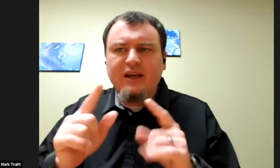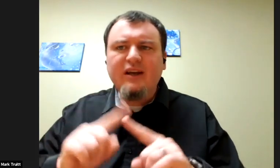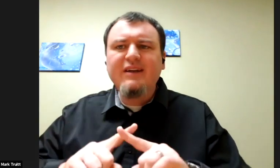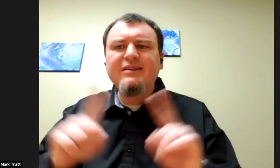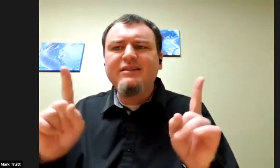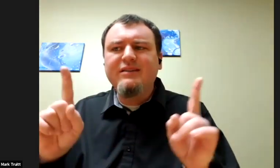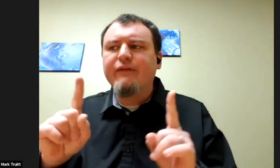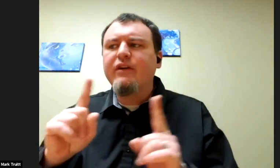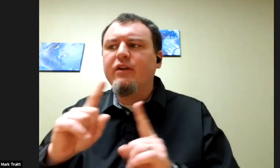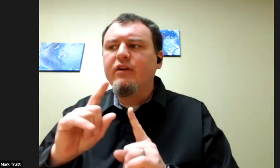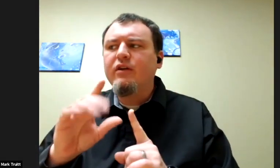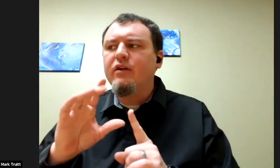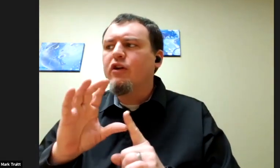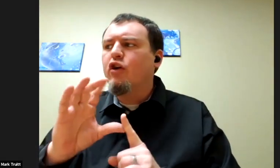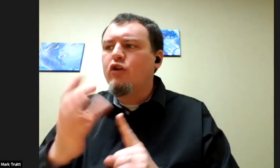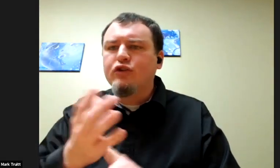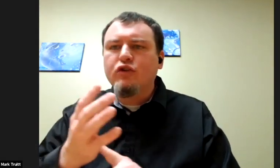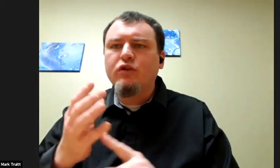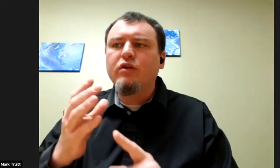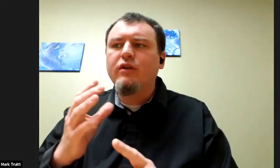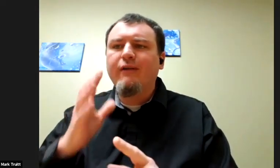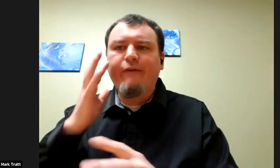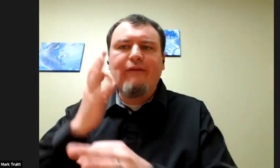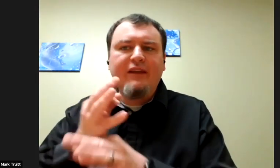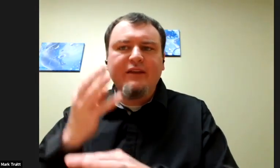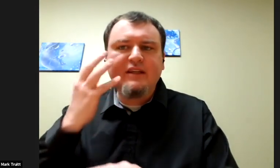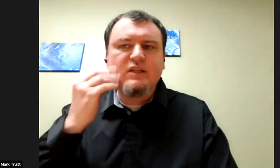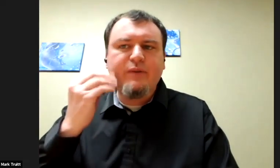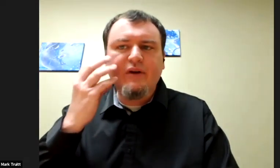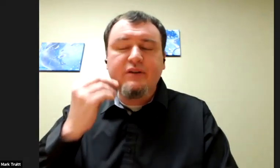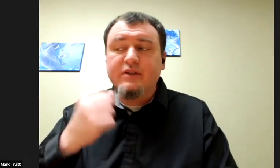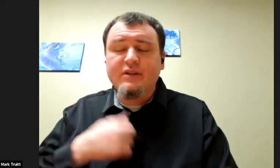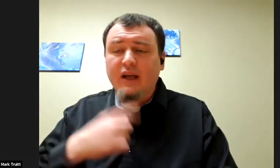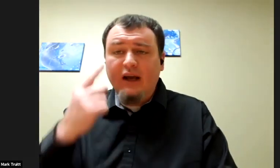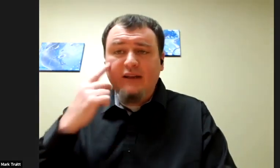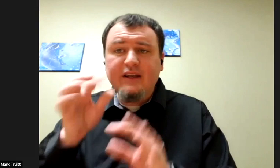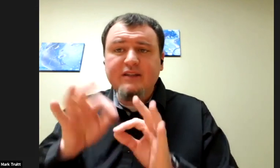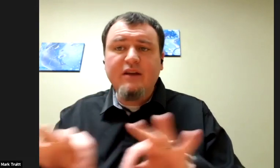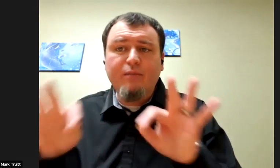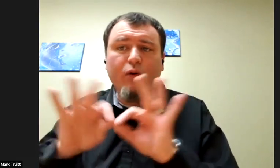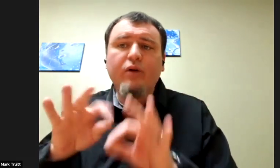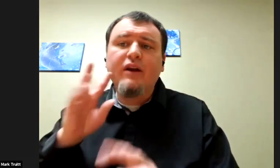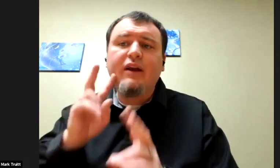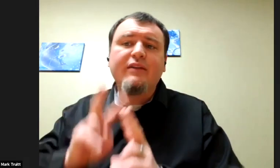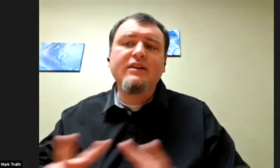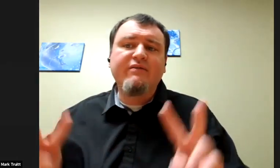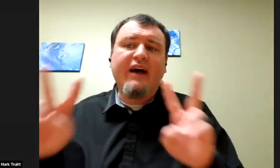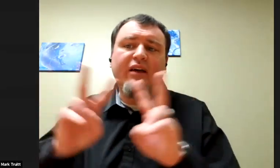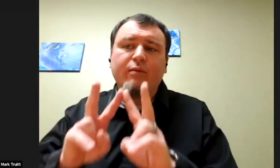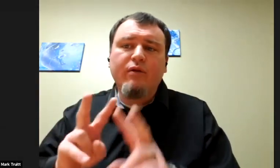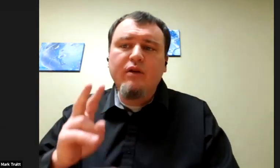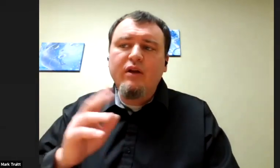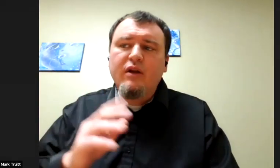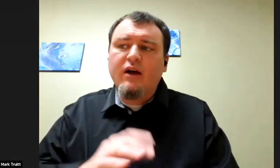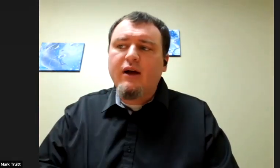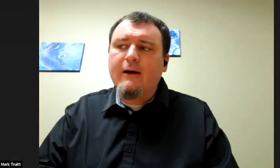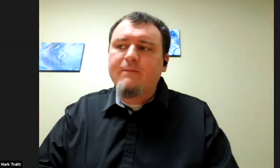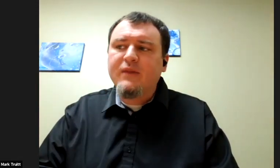like you said, different cultural faith experiences. I think it's important and I think it's